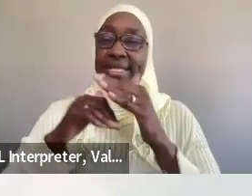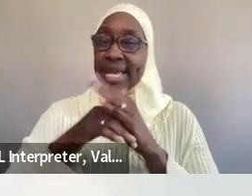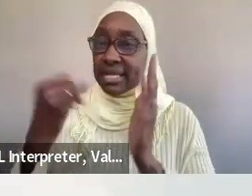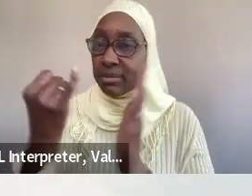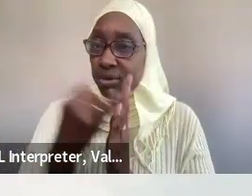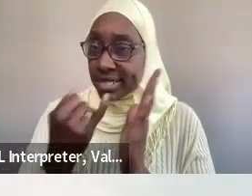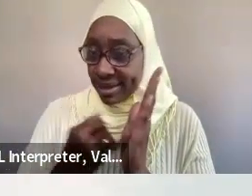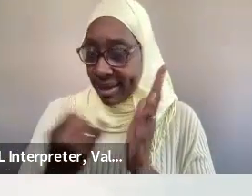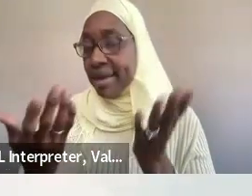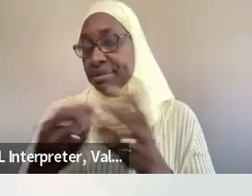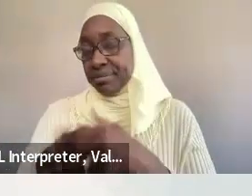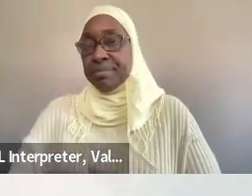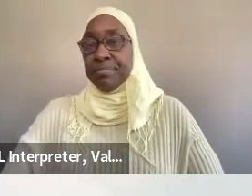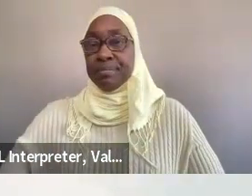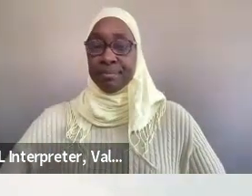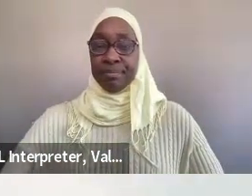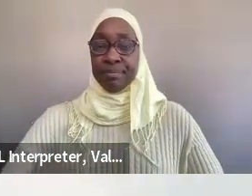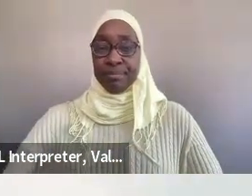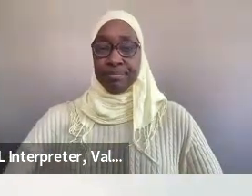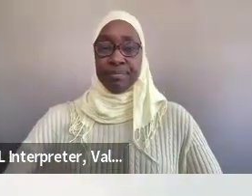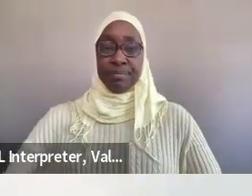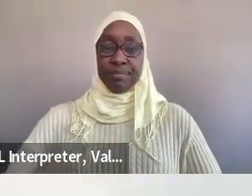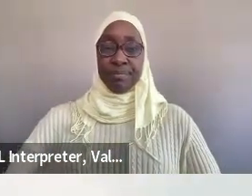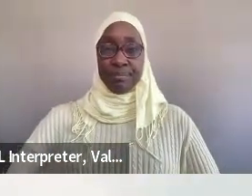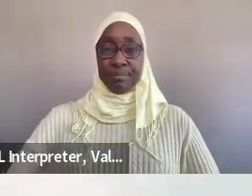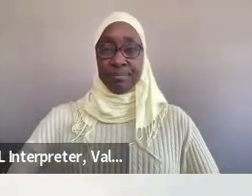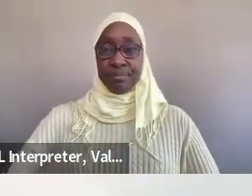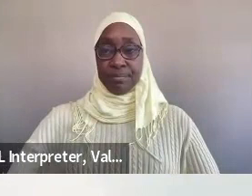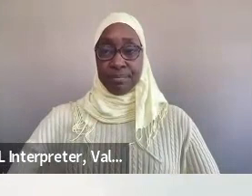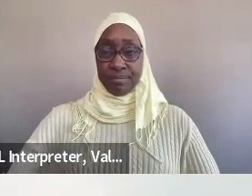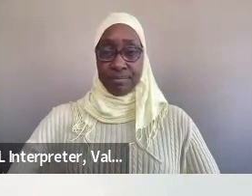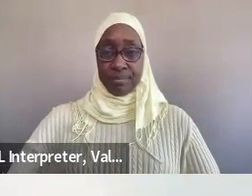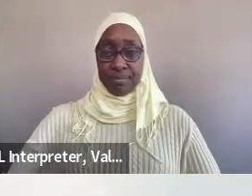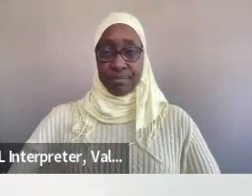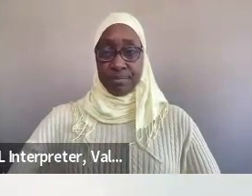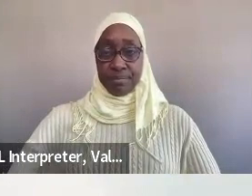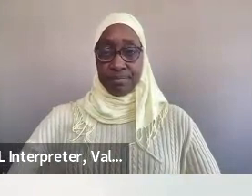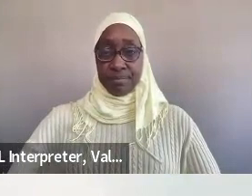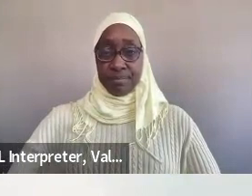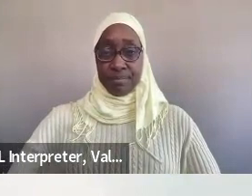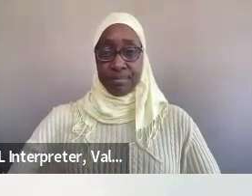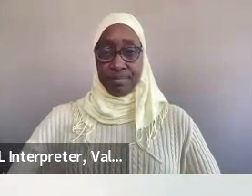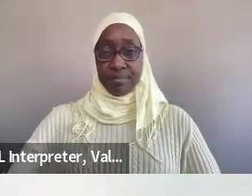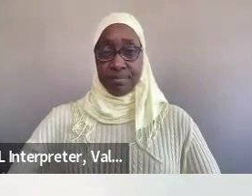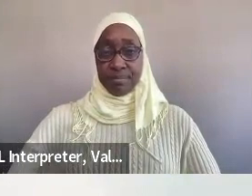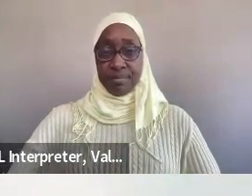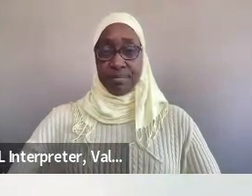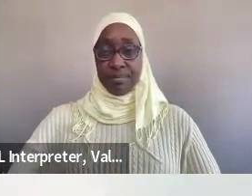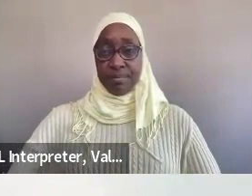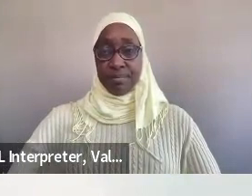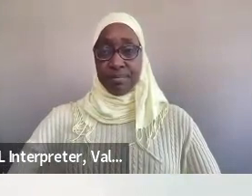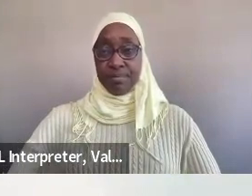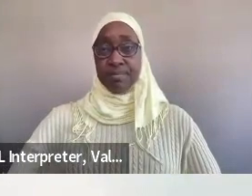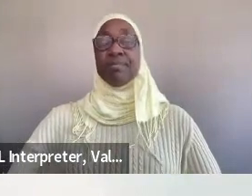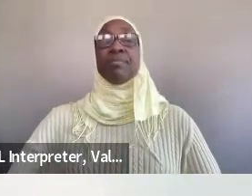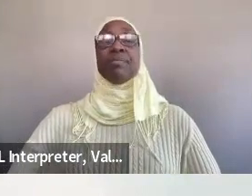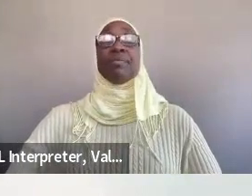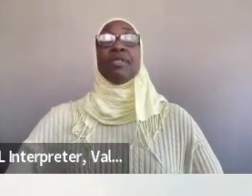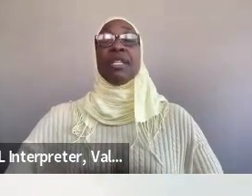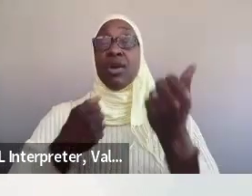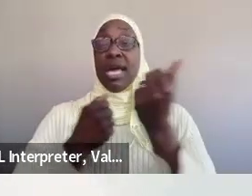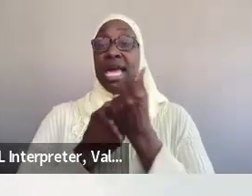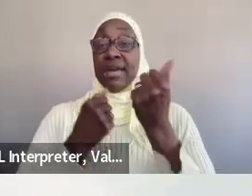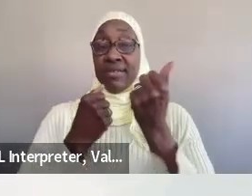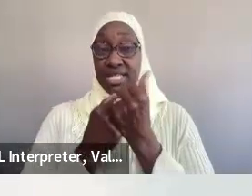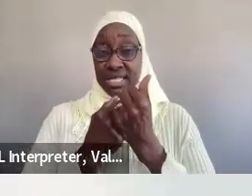which was great. And we also had a meeting on accessible design. And then in terms of advocacy and collaboration, we consulted